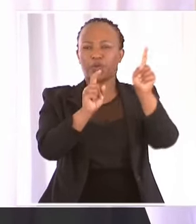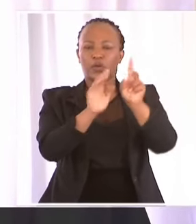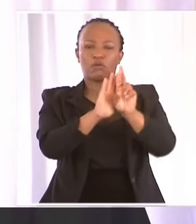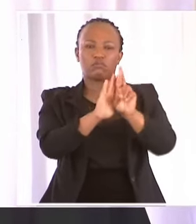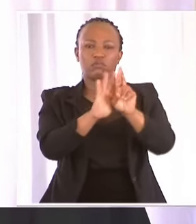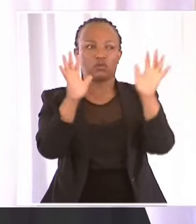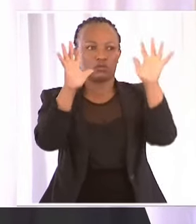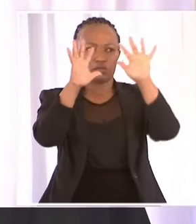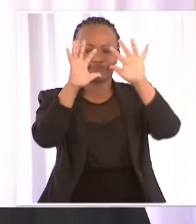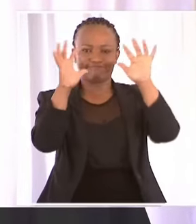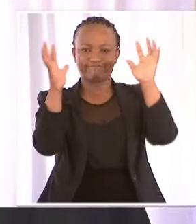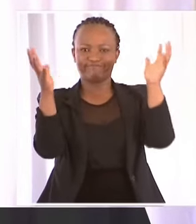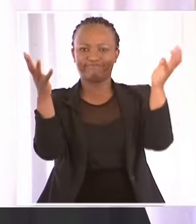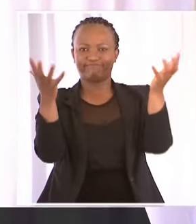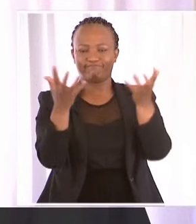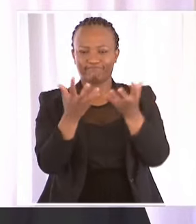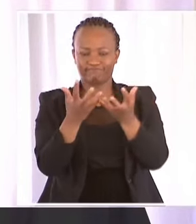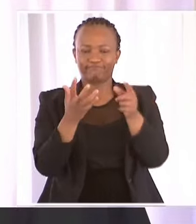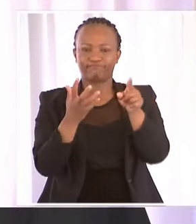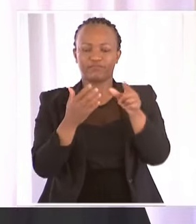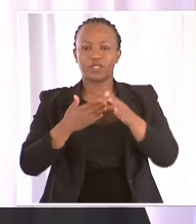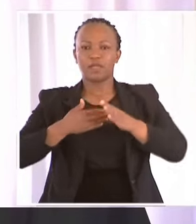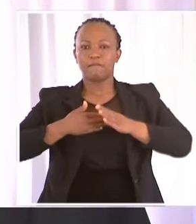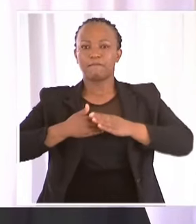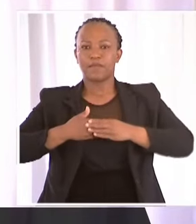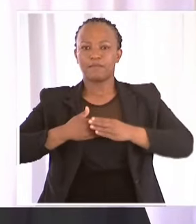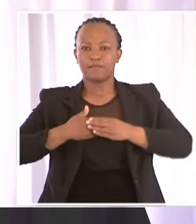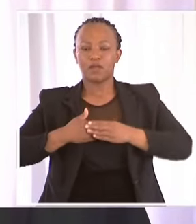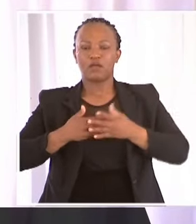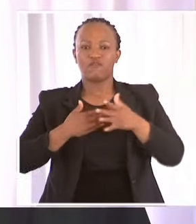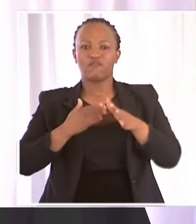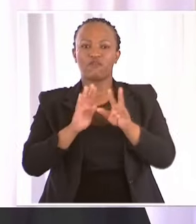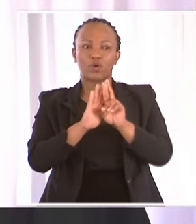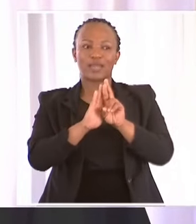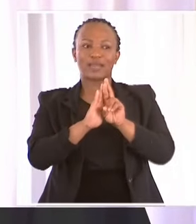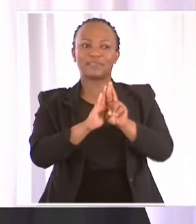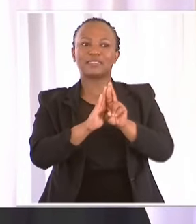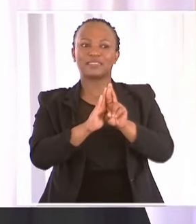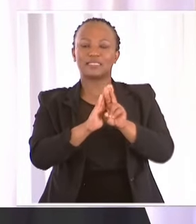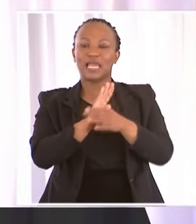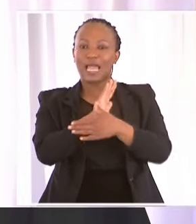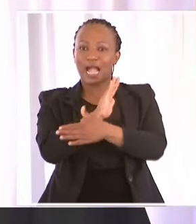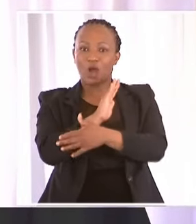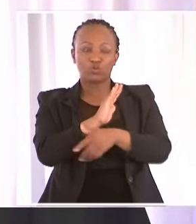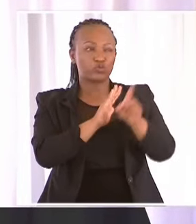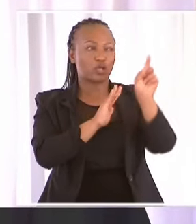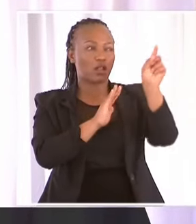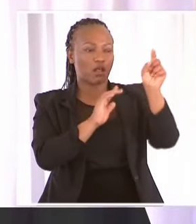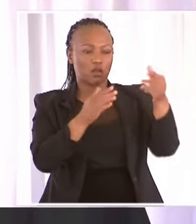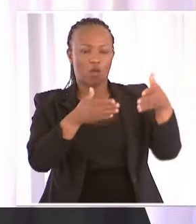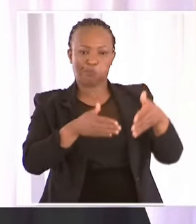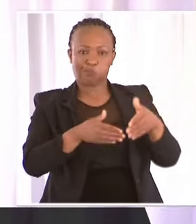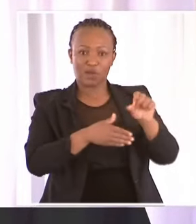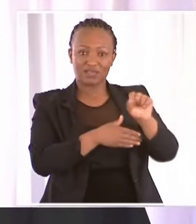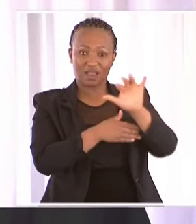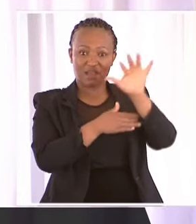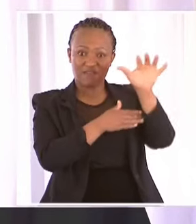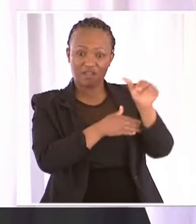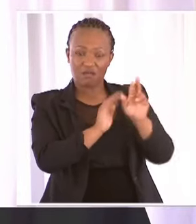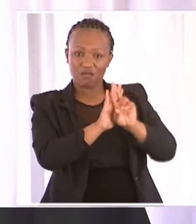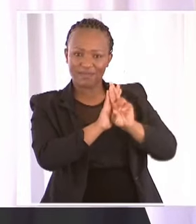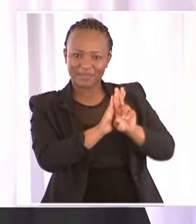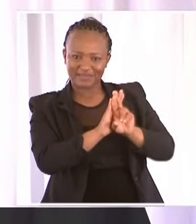around the world, and members of the diplomatic corps who represent various countries to South